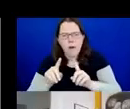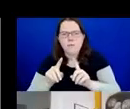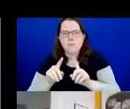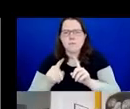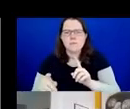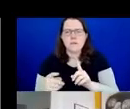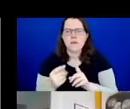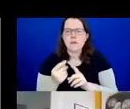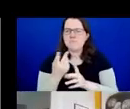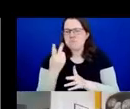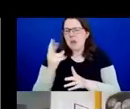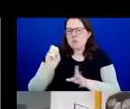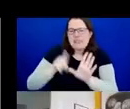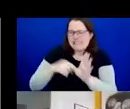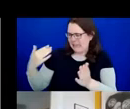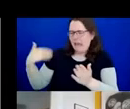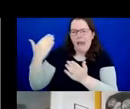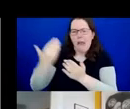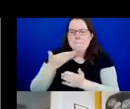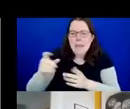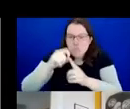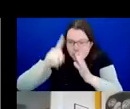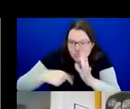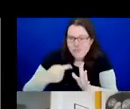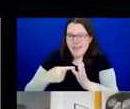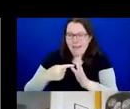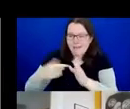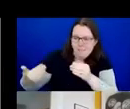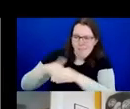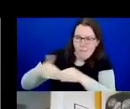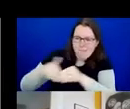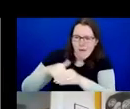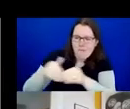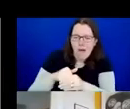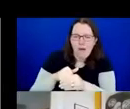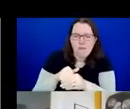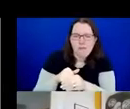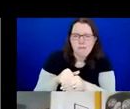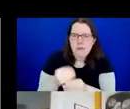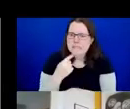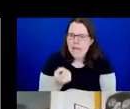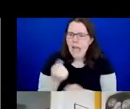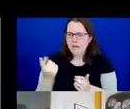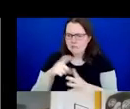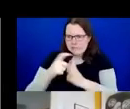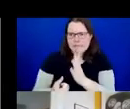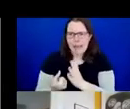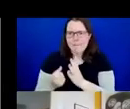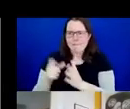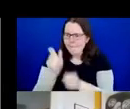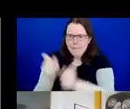happens when disabled people are in charge, just how different things can be. So we know how to make